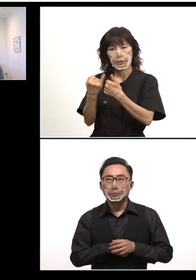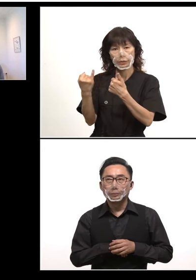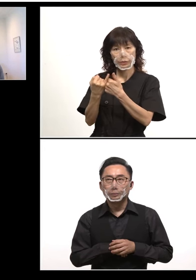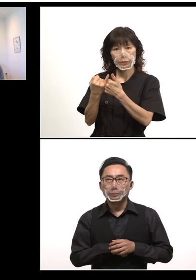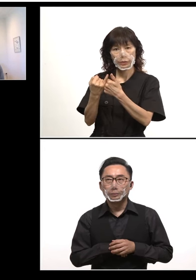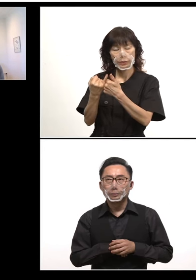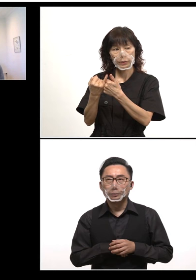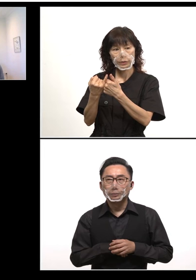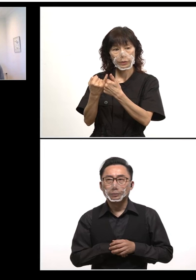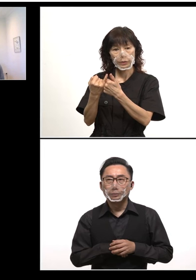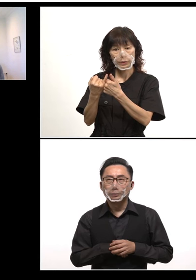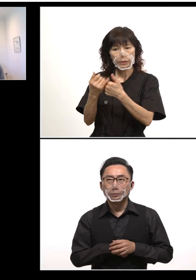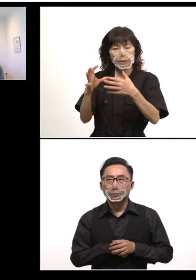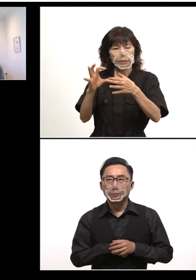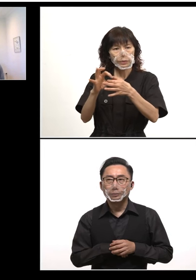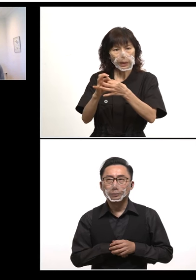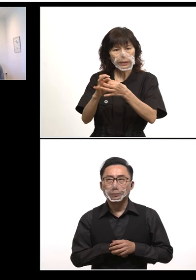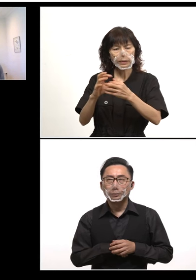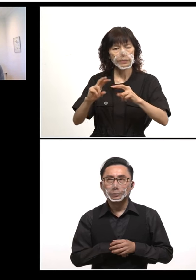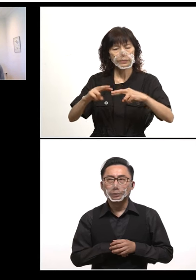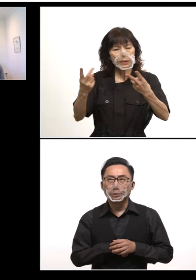Cambodian classic art form or culture?